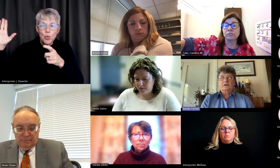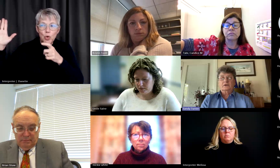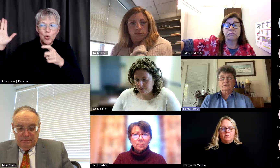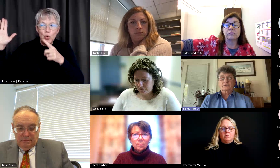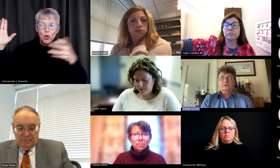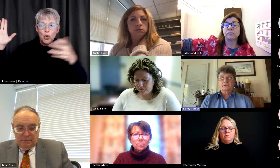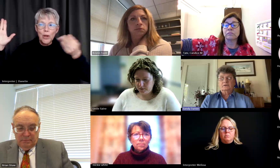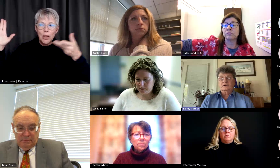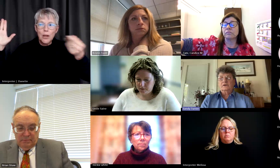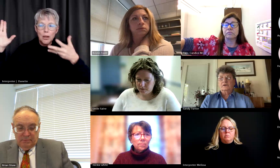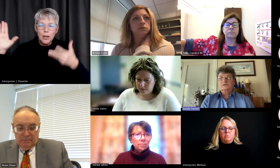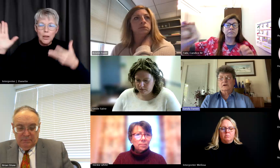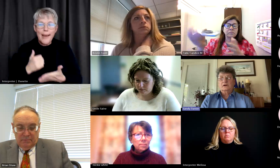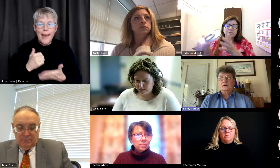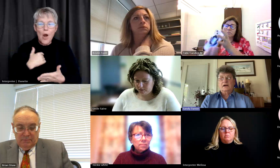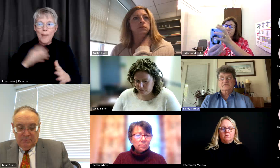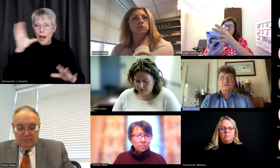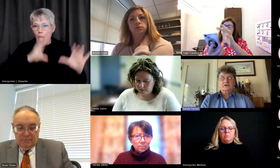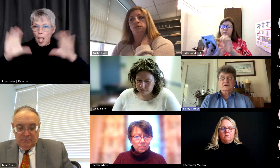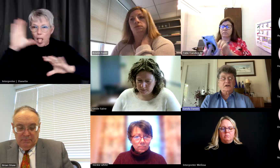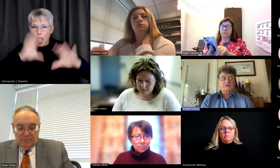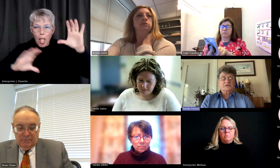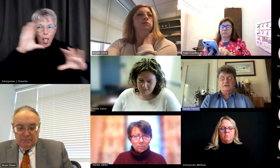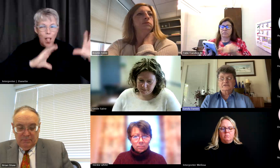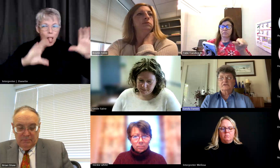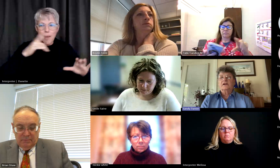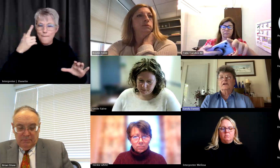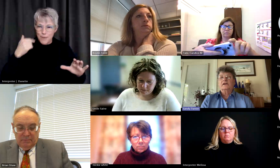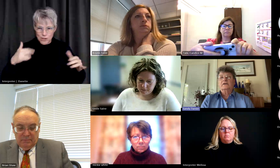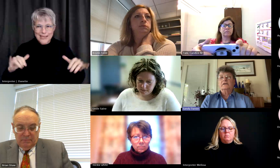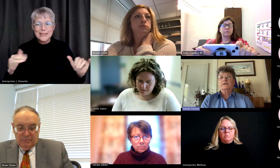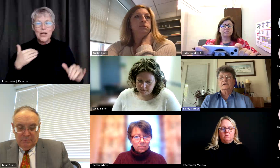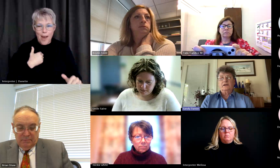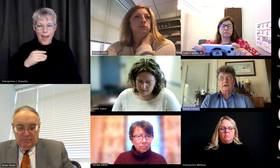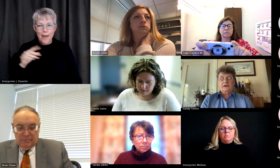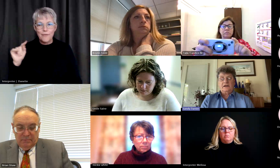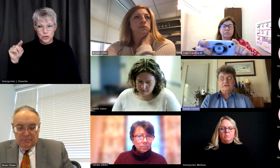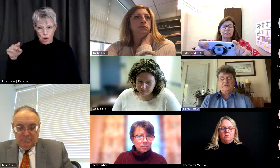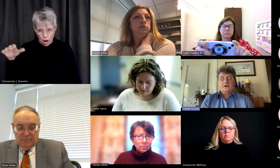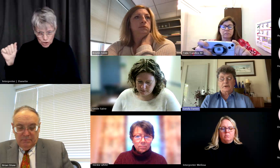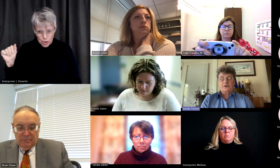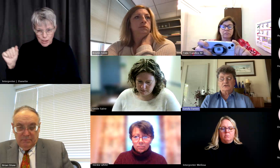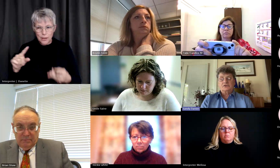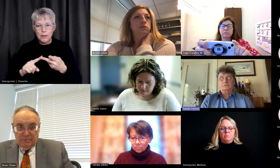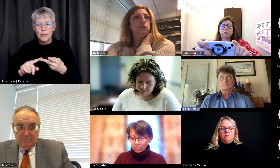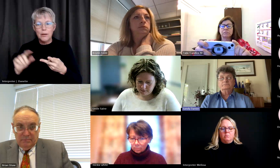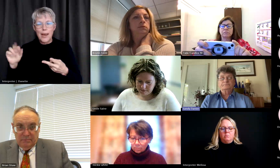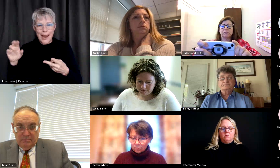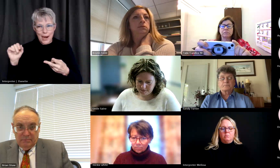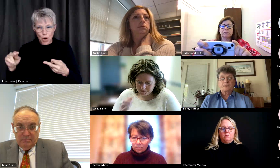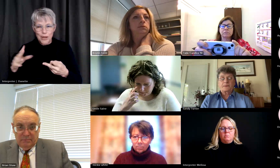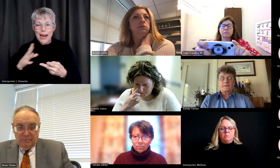just help me look, because I've still got Tanya, and I've still got Aaron, and I've still got a page